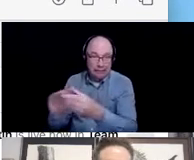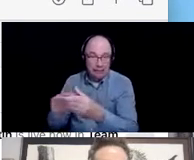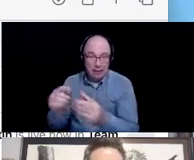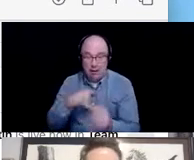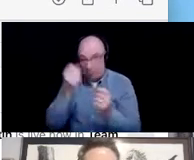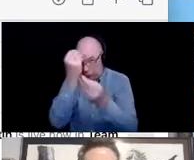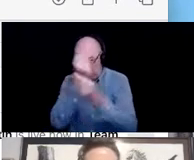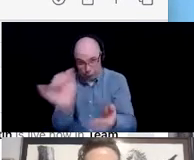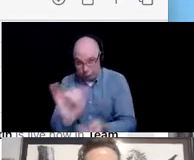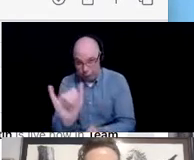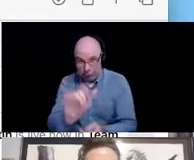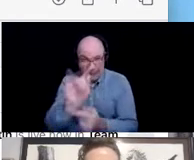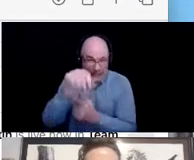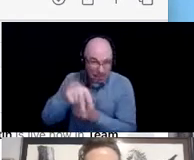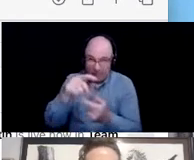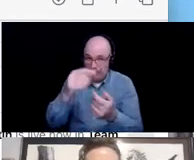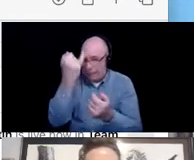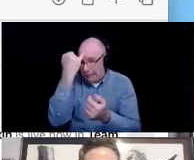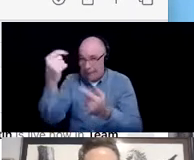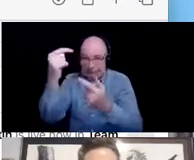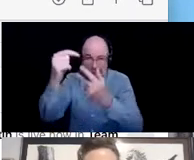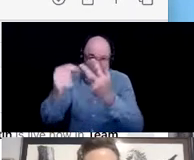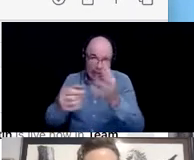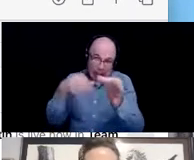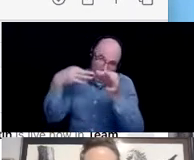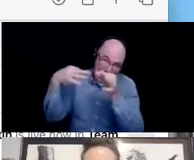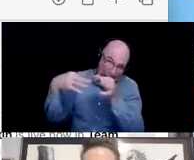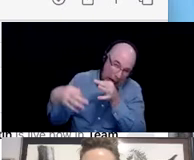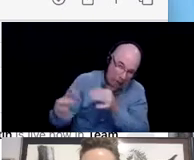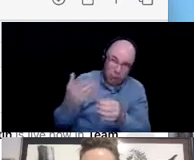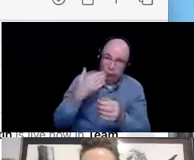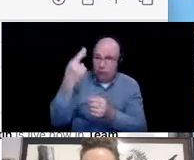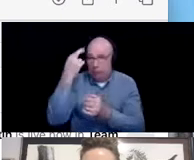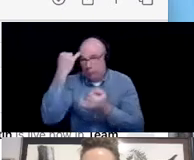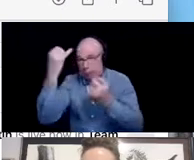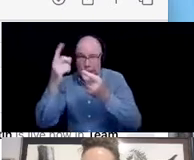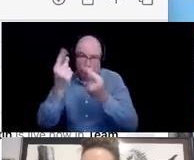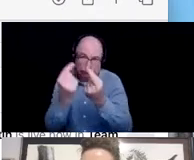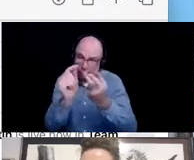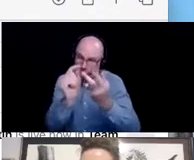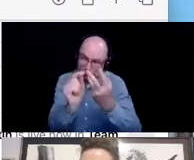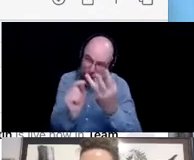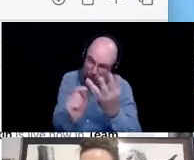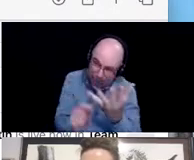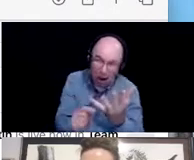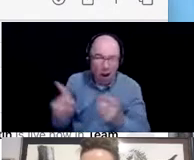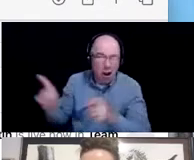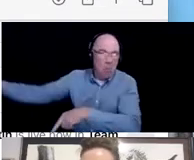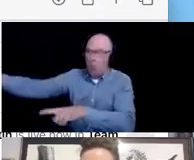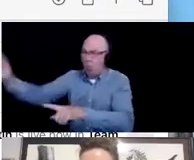tell you all the tips in the book. I can tell you everything. I could give you a guideline of exactly what to do. And that has been done,